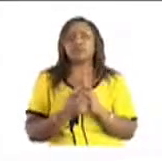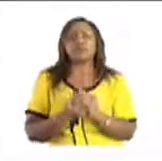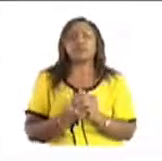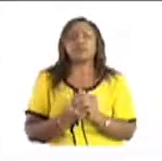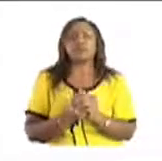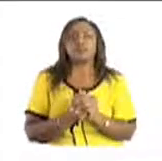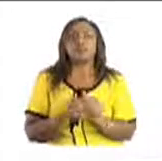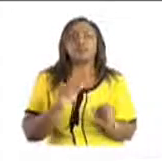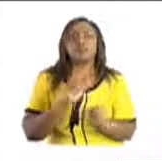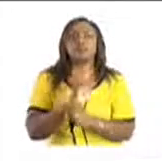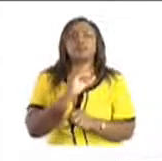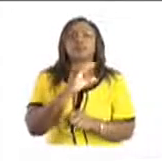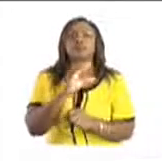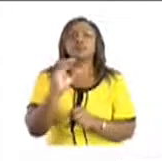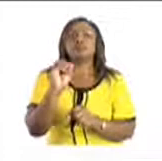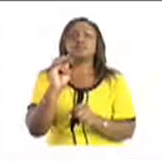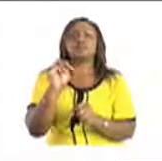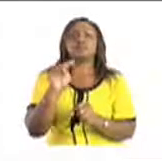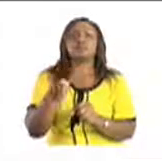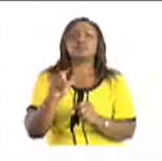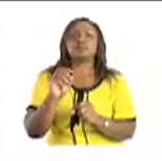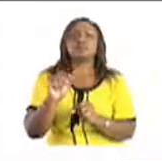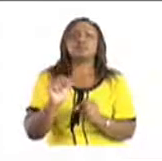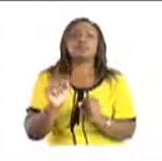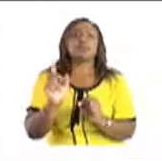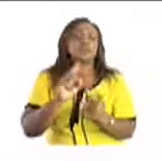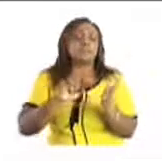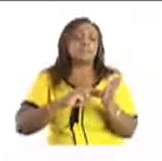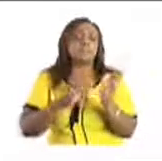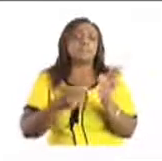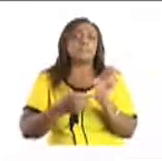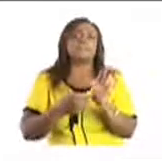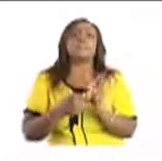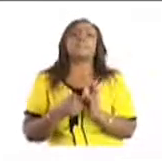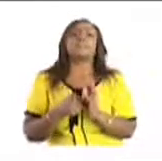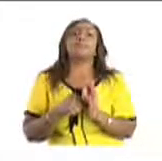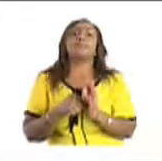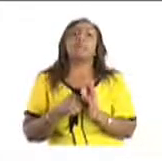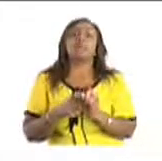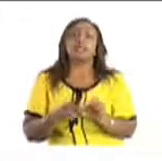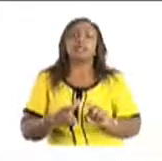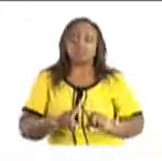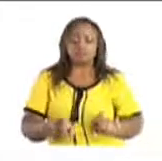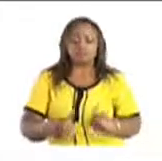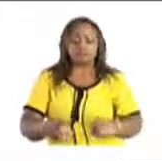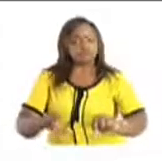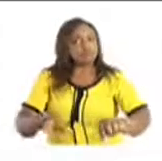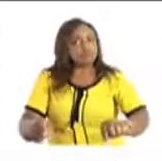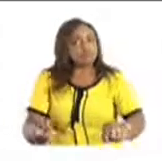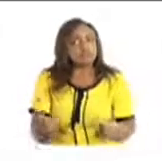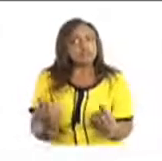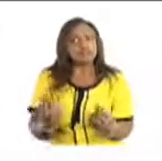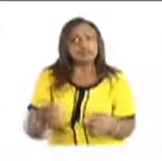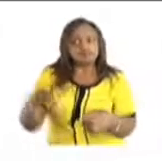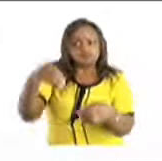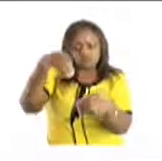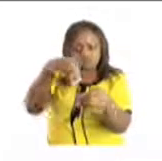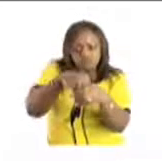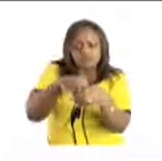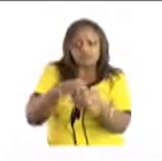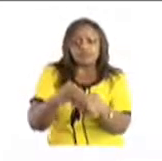first word is a component. What is a component? A component simply means